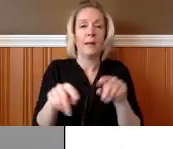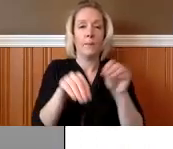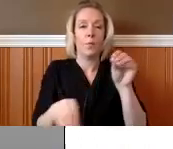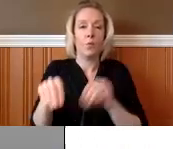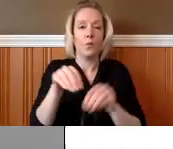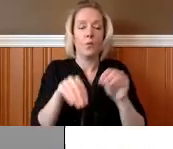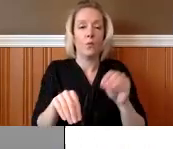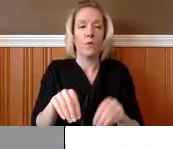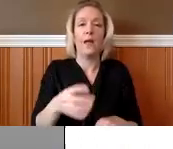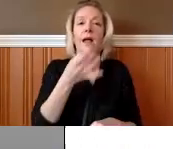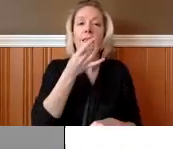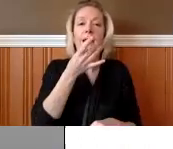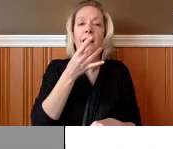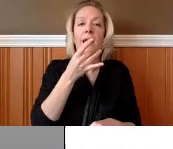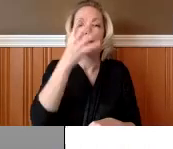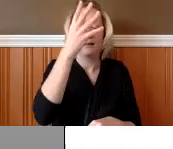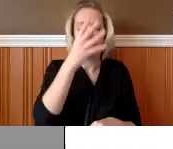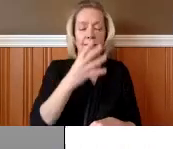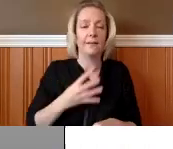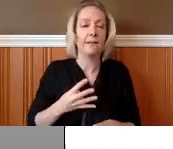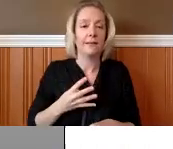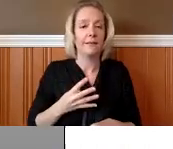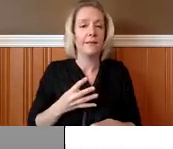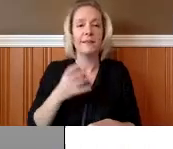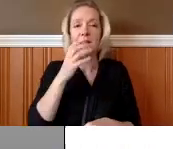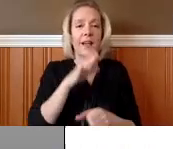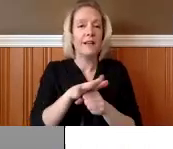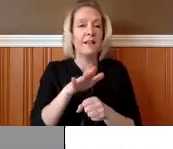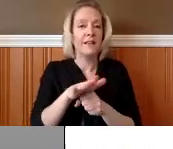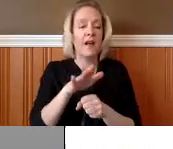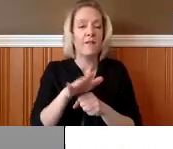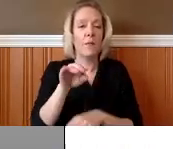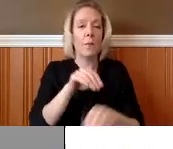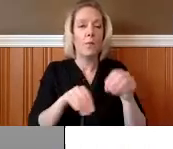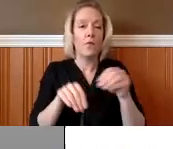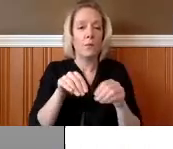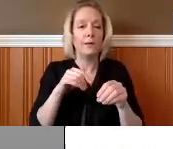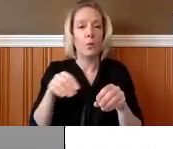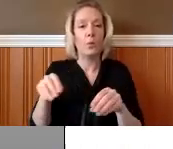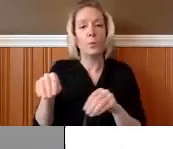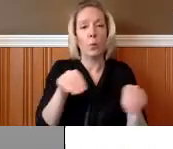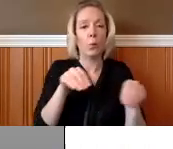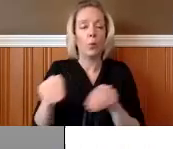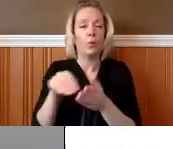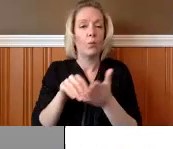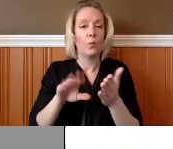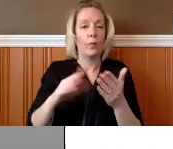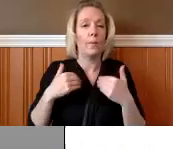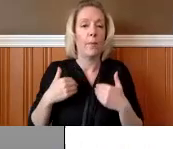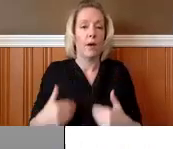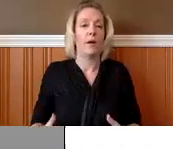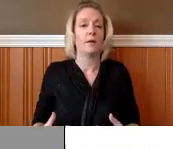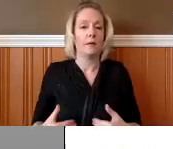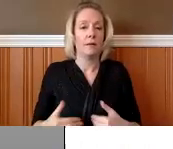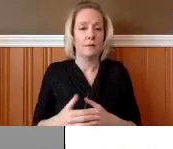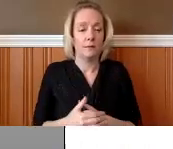kind of don't have enough movement, so our student is being moved to initiate that movement for him. And then we're going to